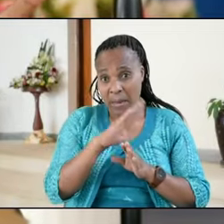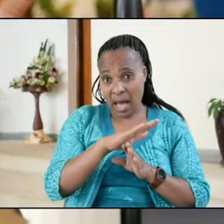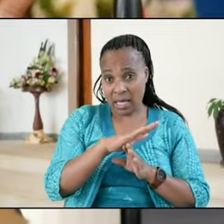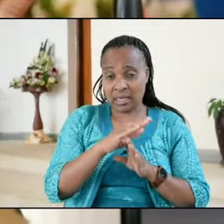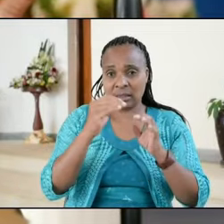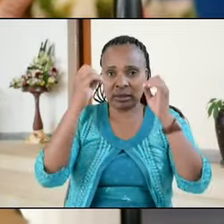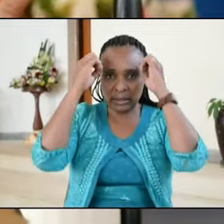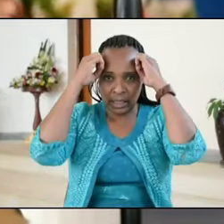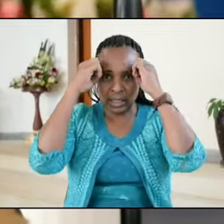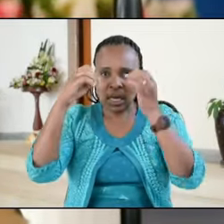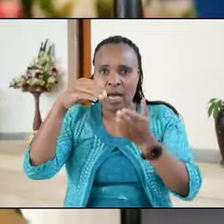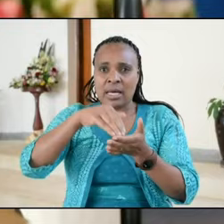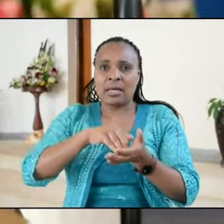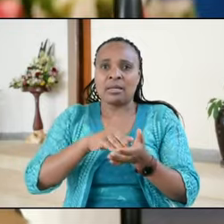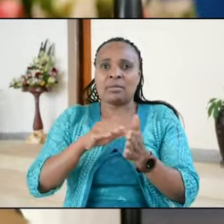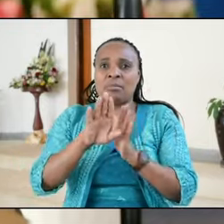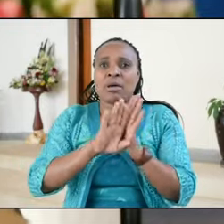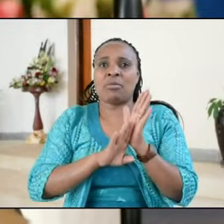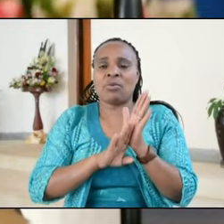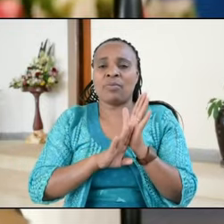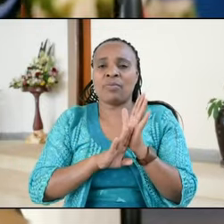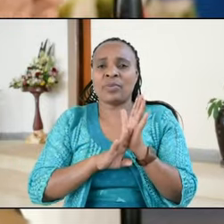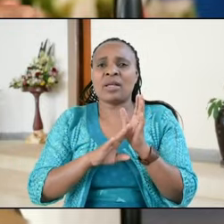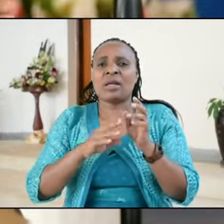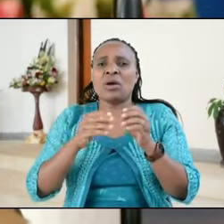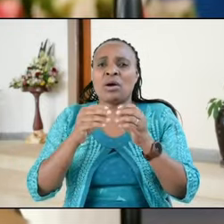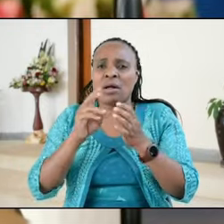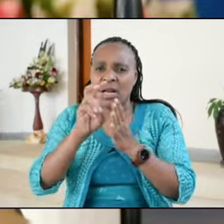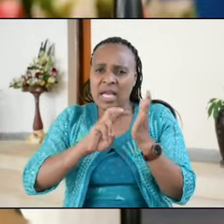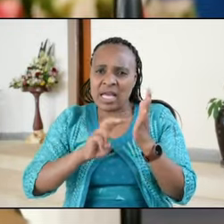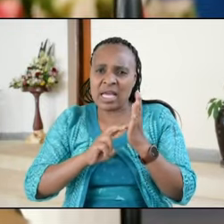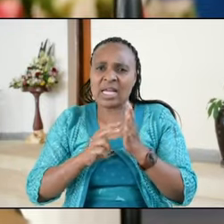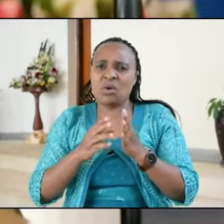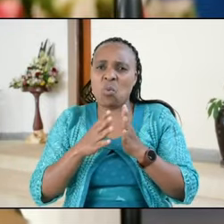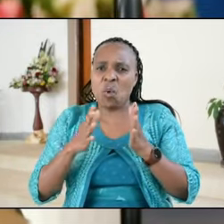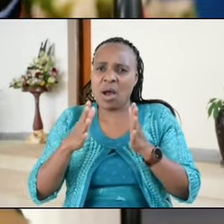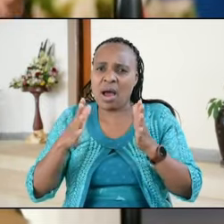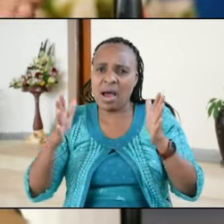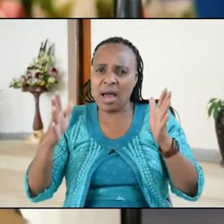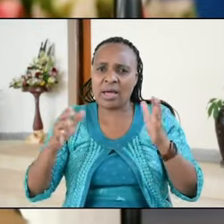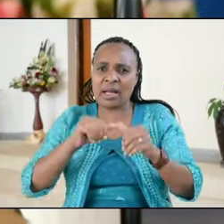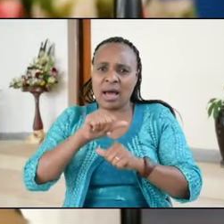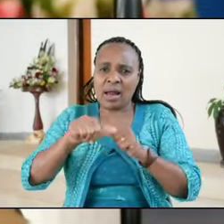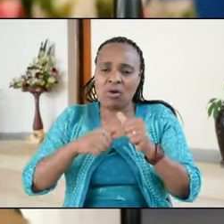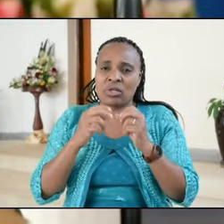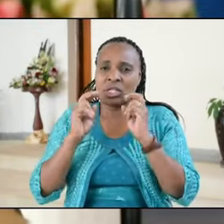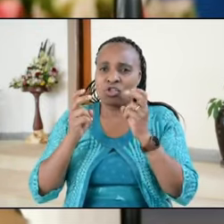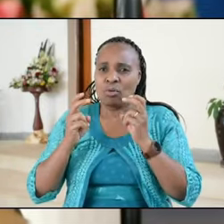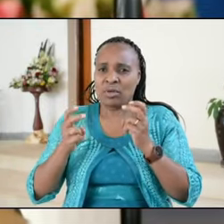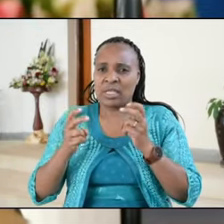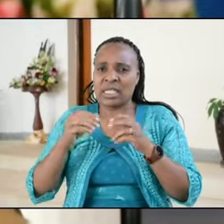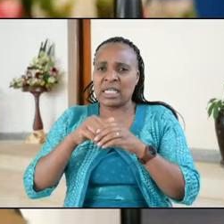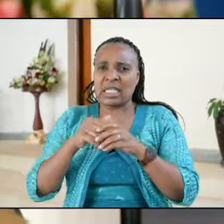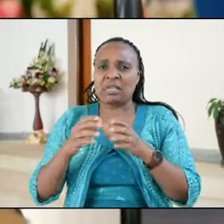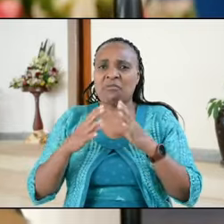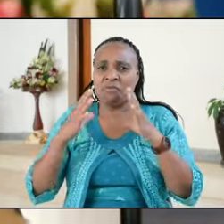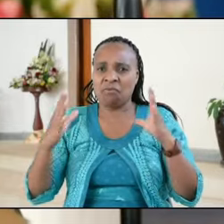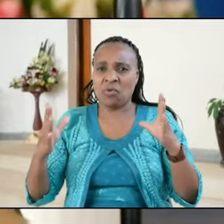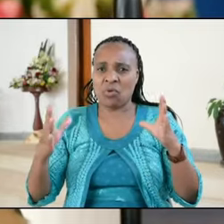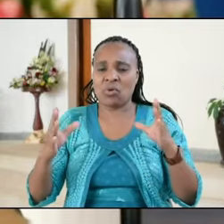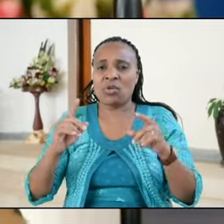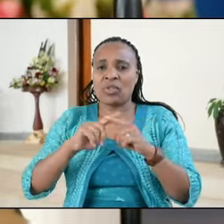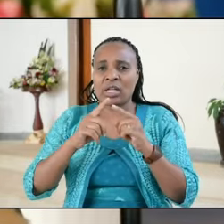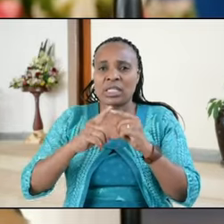again. So that read widely around the issue, around the topic at large, and